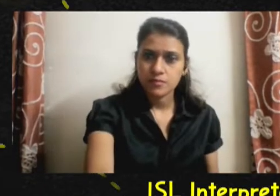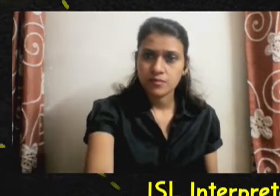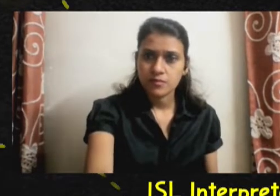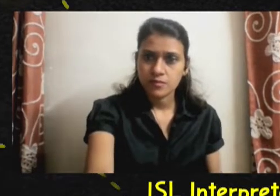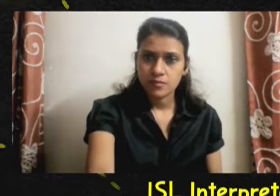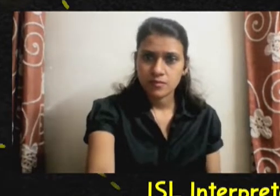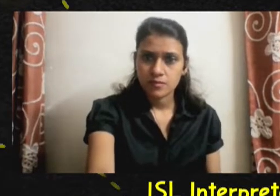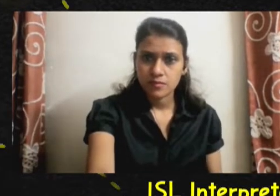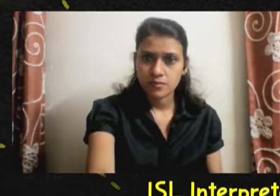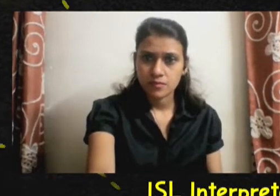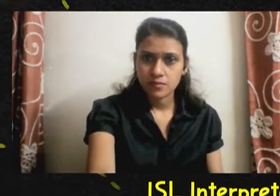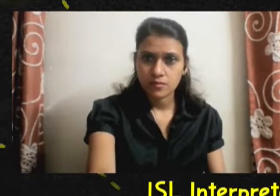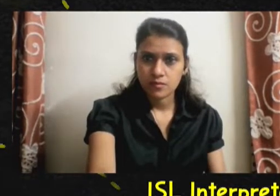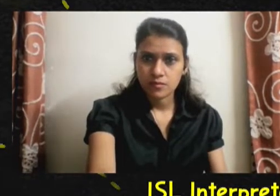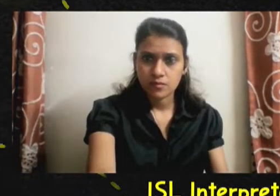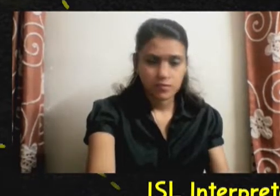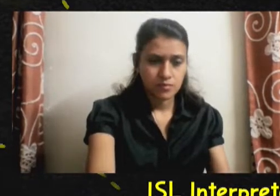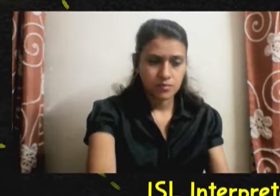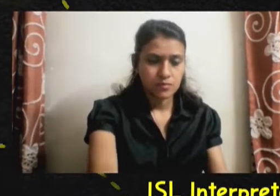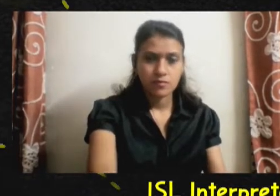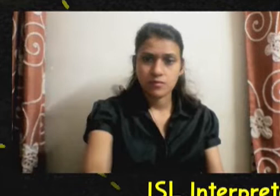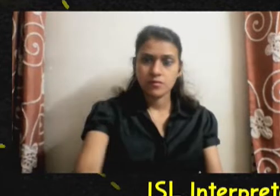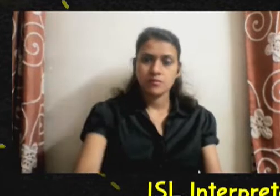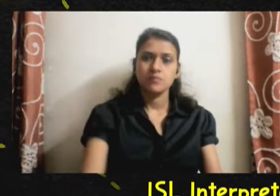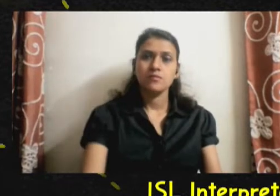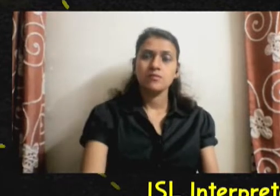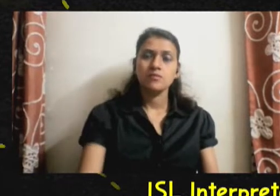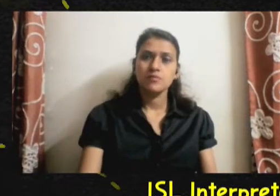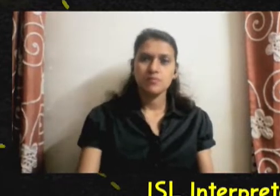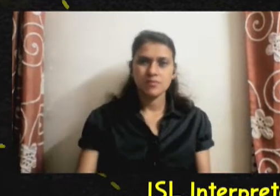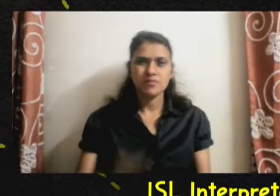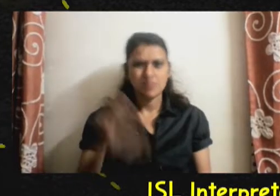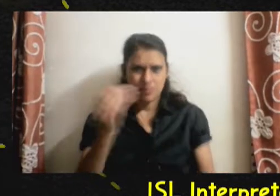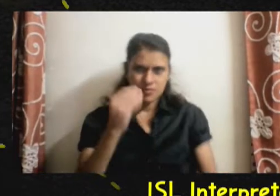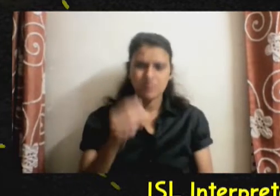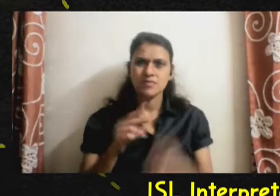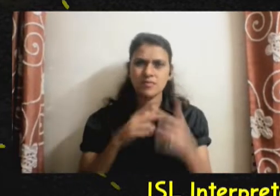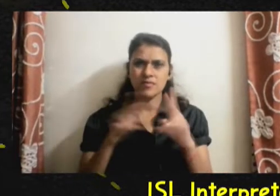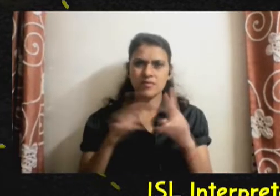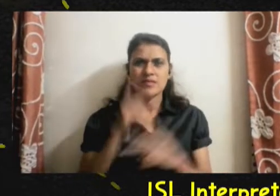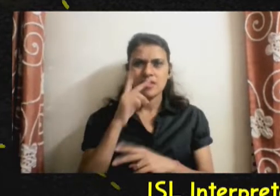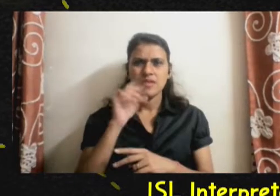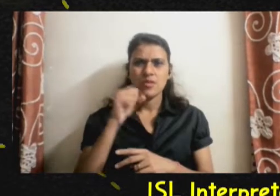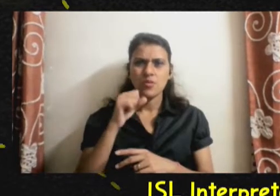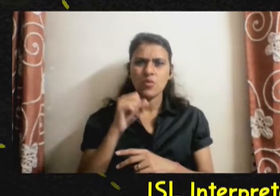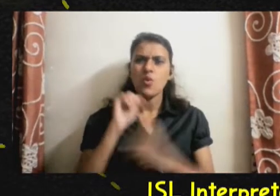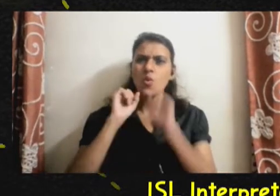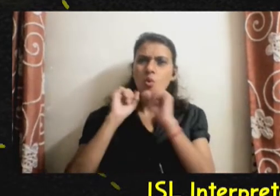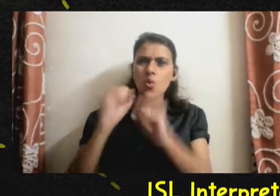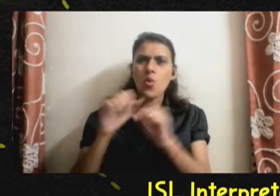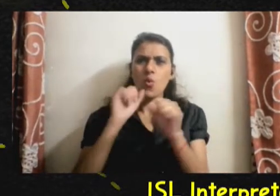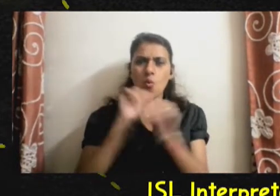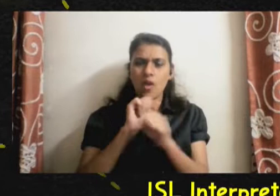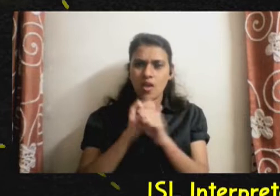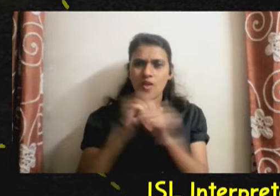wanted to make. In terms of our kind of politics, ethics, I think pretty early on, and it was infused with our own work offline,